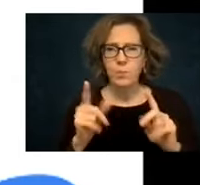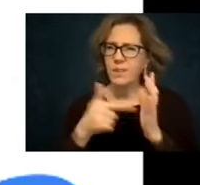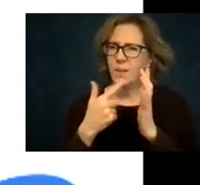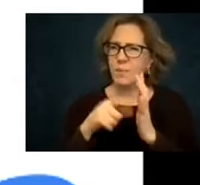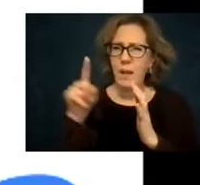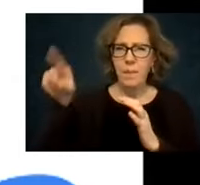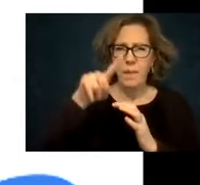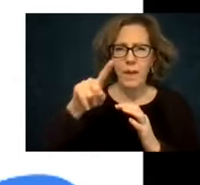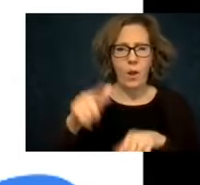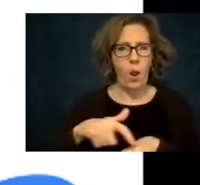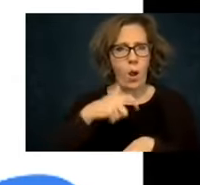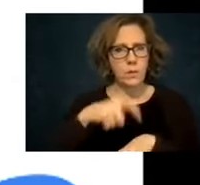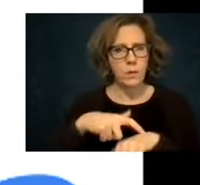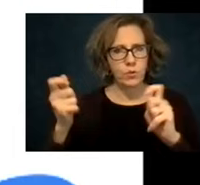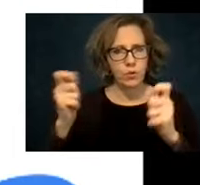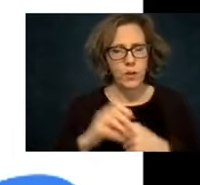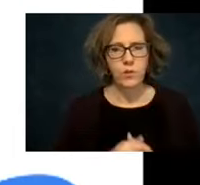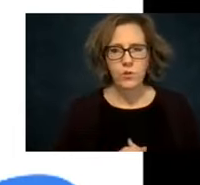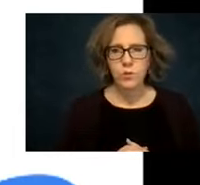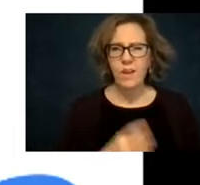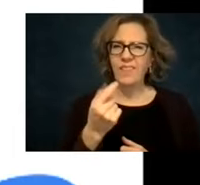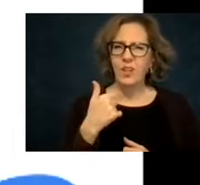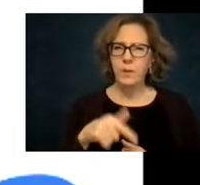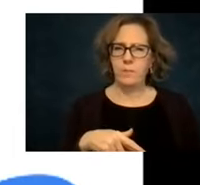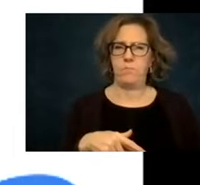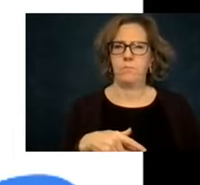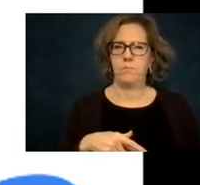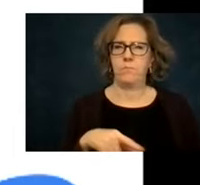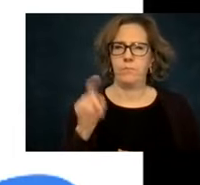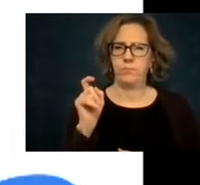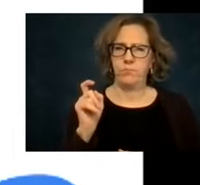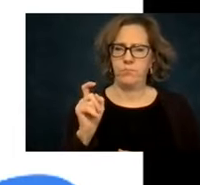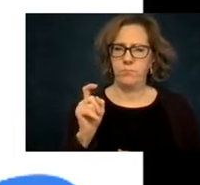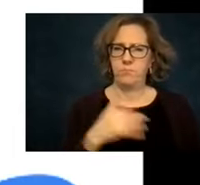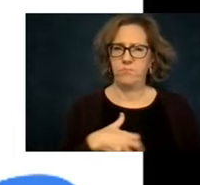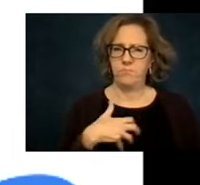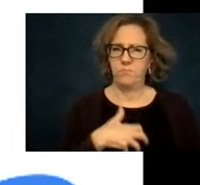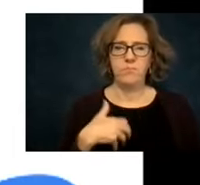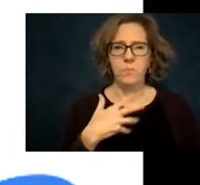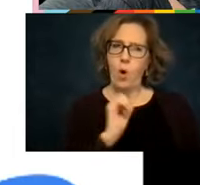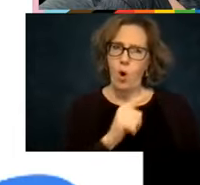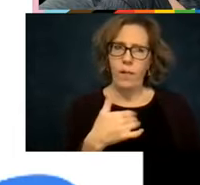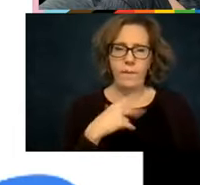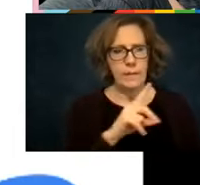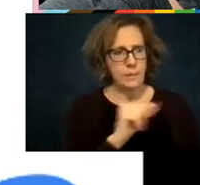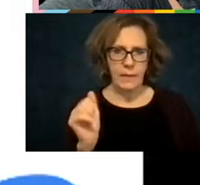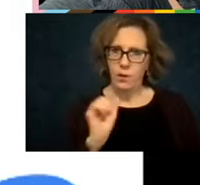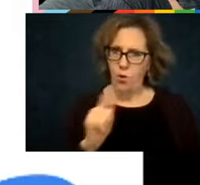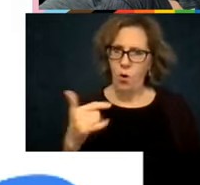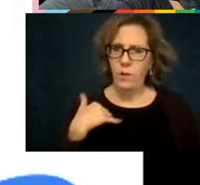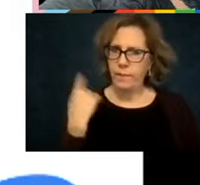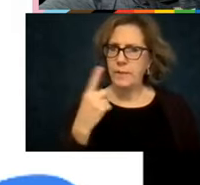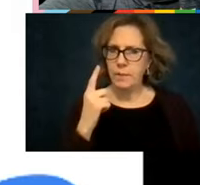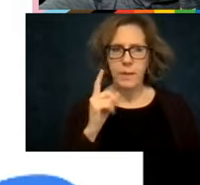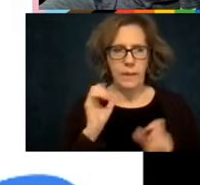off-putting. We all have disabilities. We all have something to contribute. To be